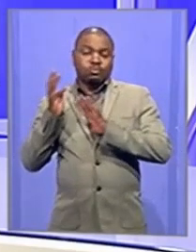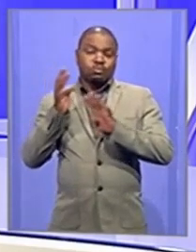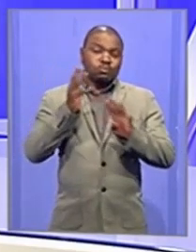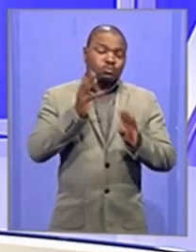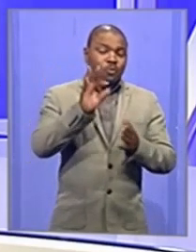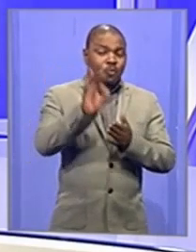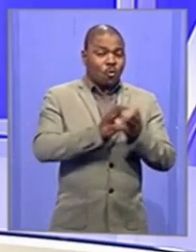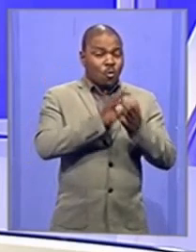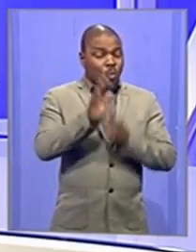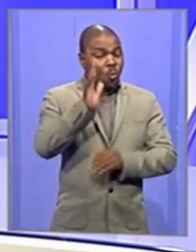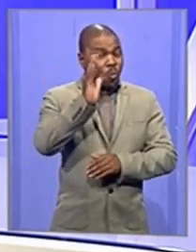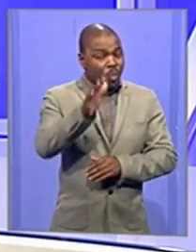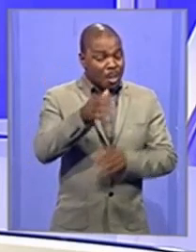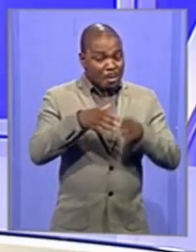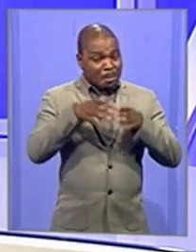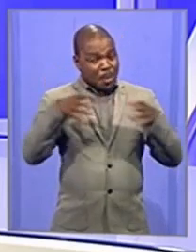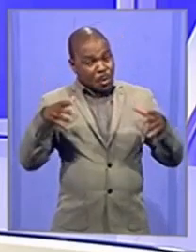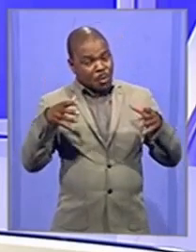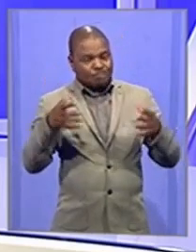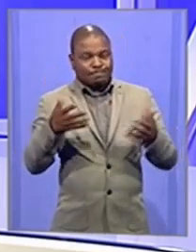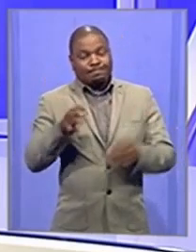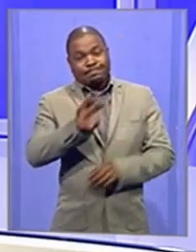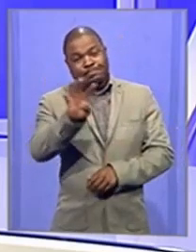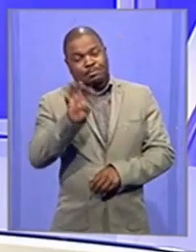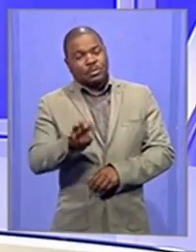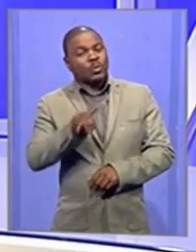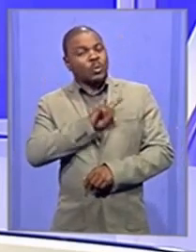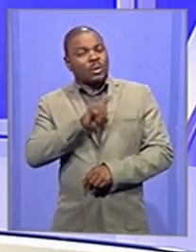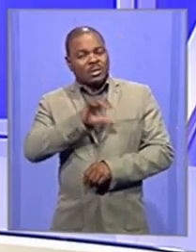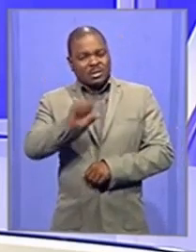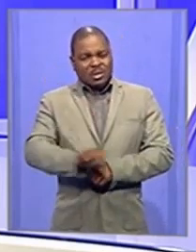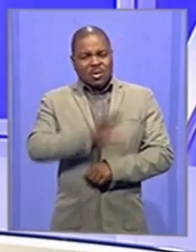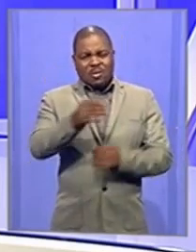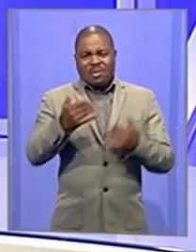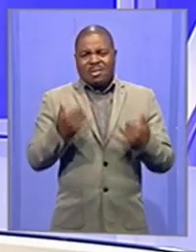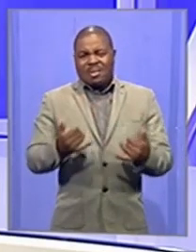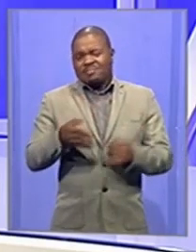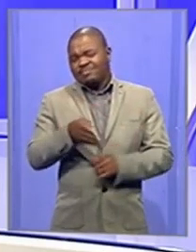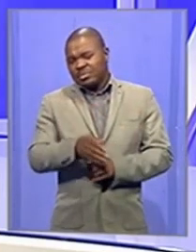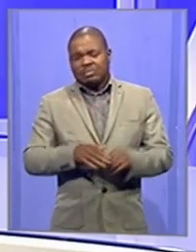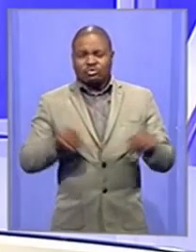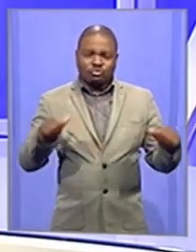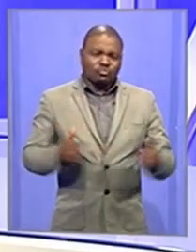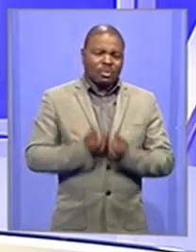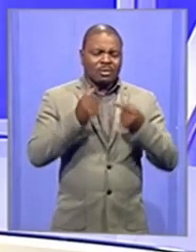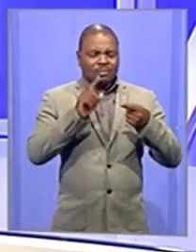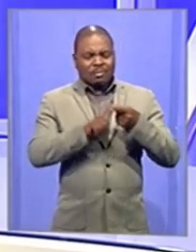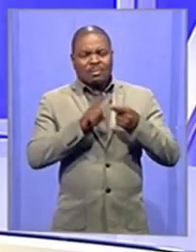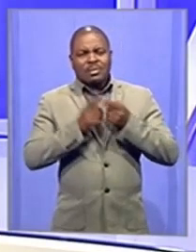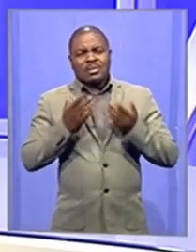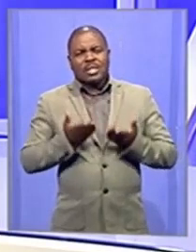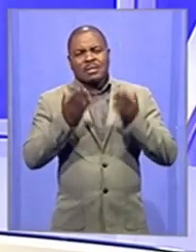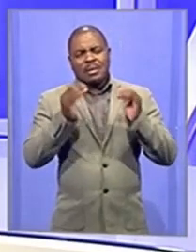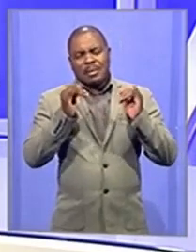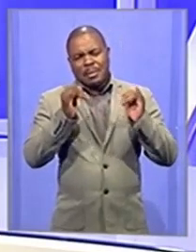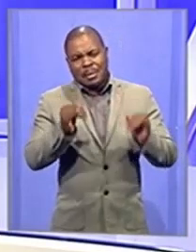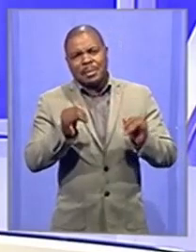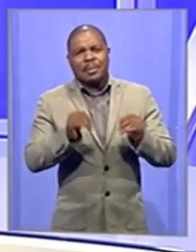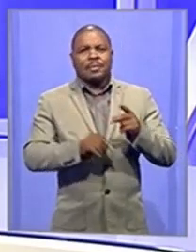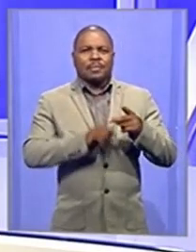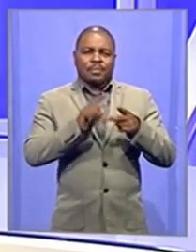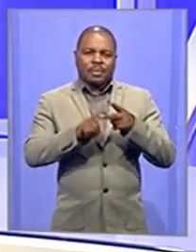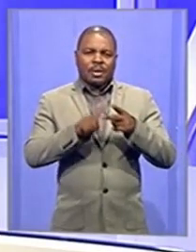go oketšega go ba bjang. Seo ka ge naga e tšwela pele go itemogela ditlhohlo di etša kabo yeo e fokolago ya ditirelo tša